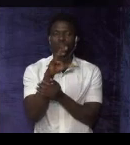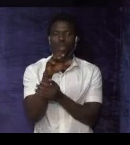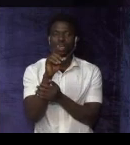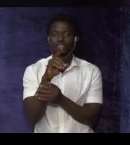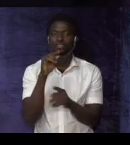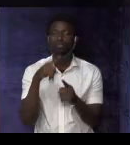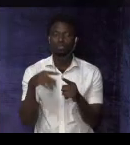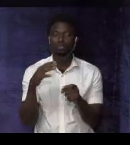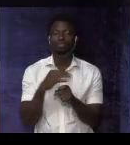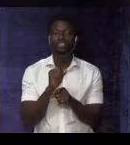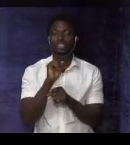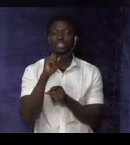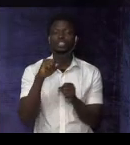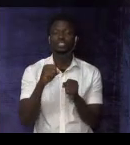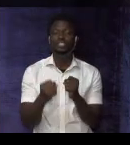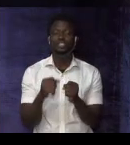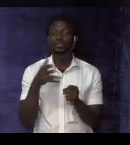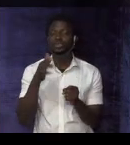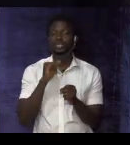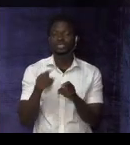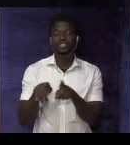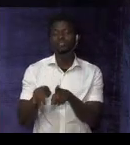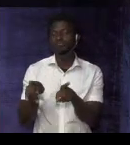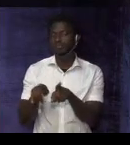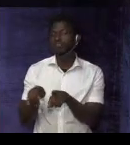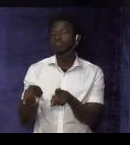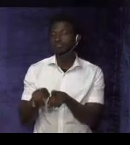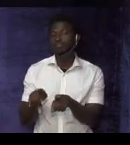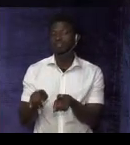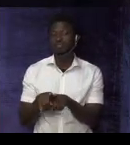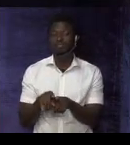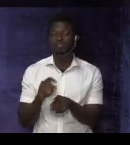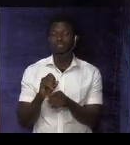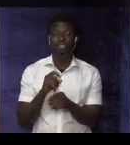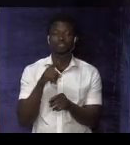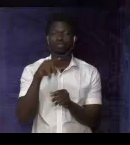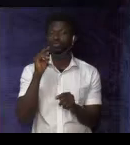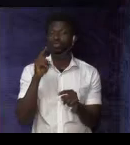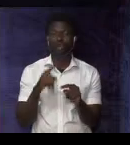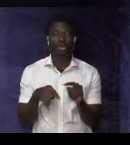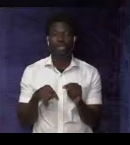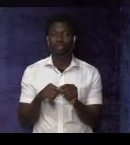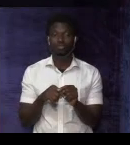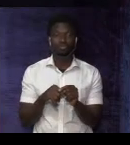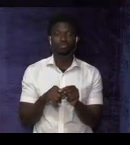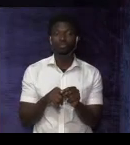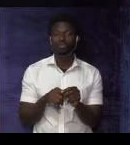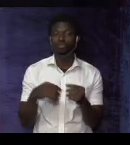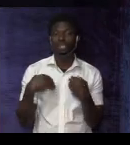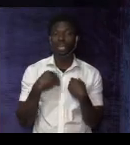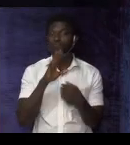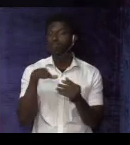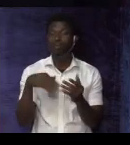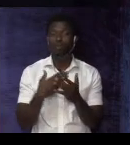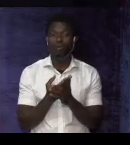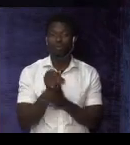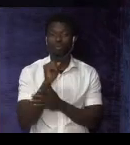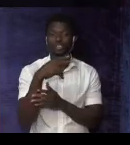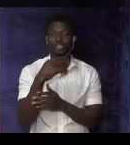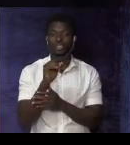be different nets for different shapes. So don't think that all shapes can be formed with a cross. You will see as we go along in this